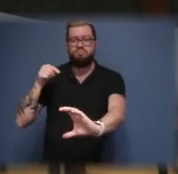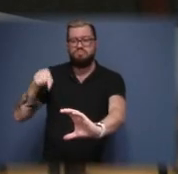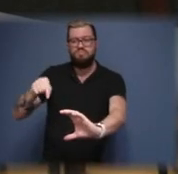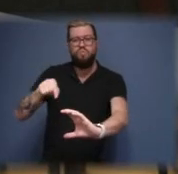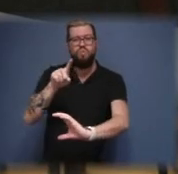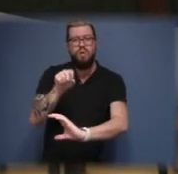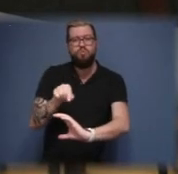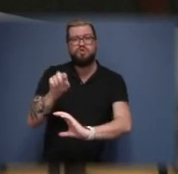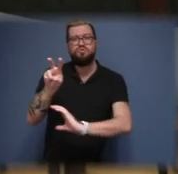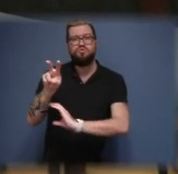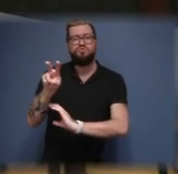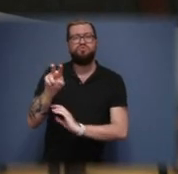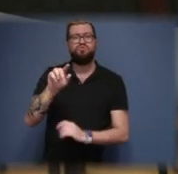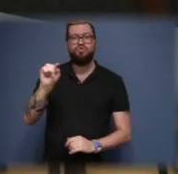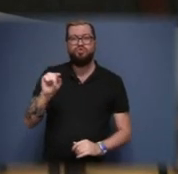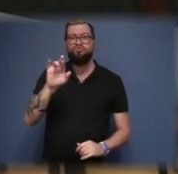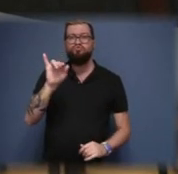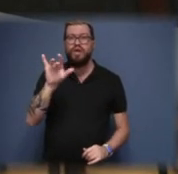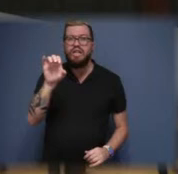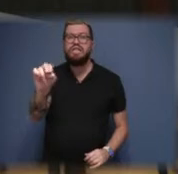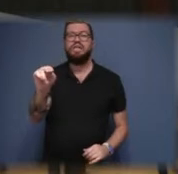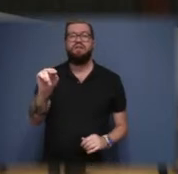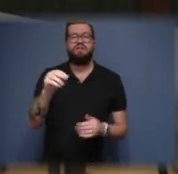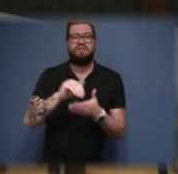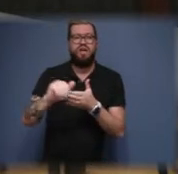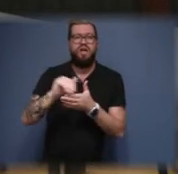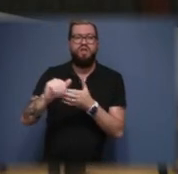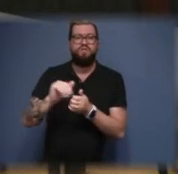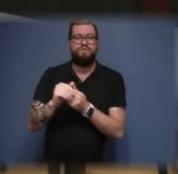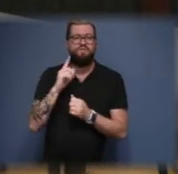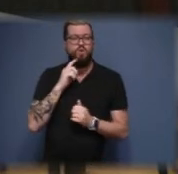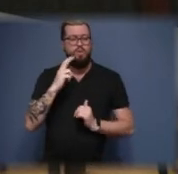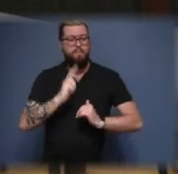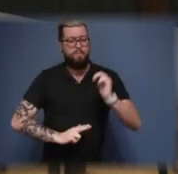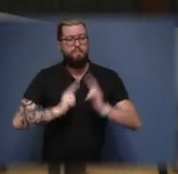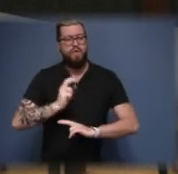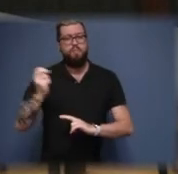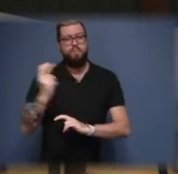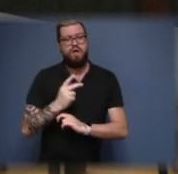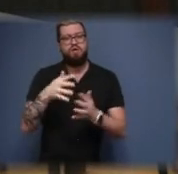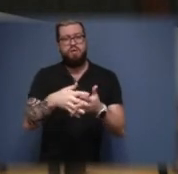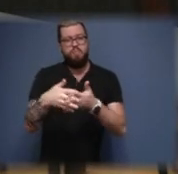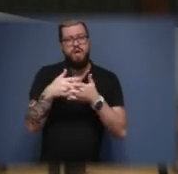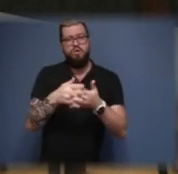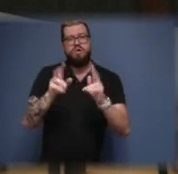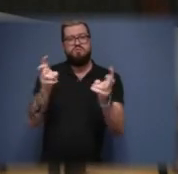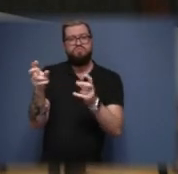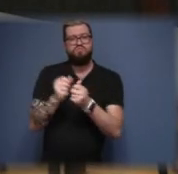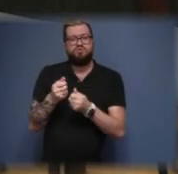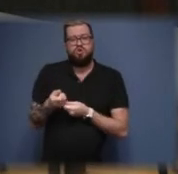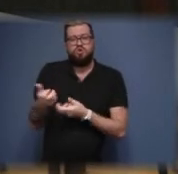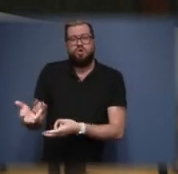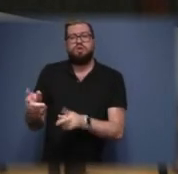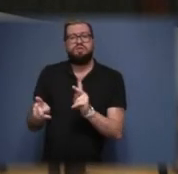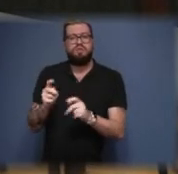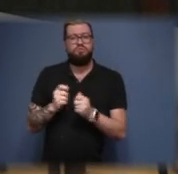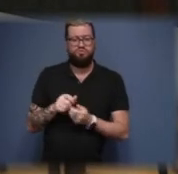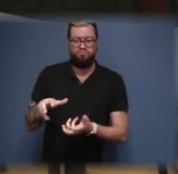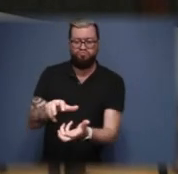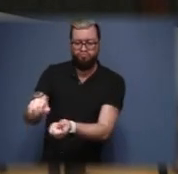$1.2 trillion for this Build Back America, which is, causes these people to destroy the